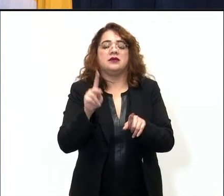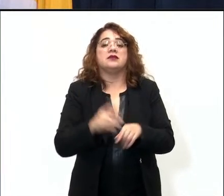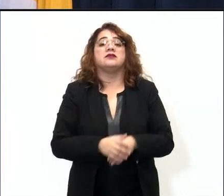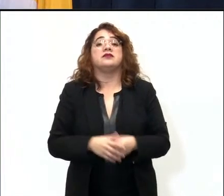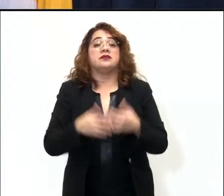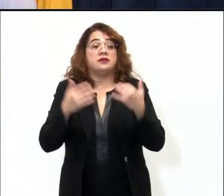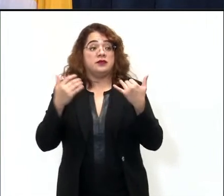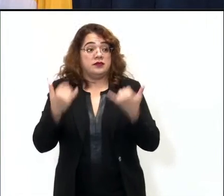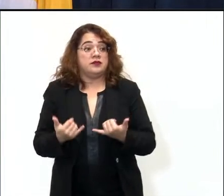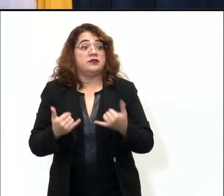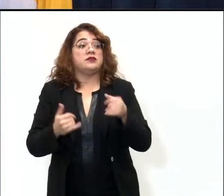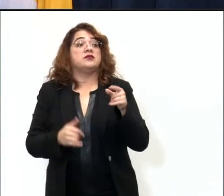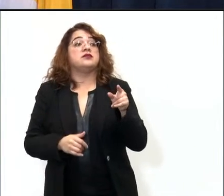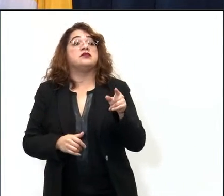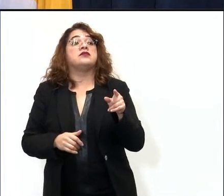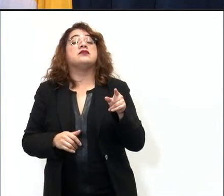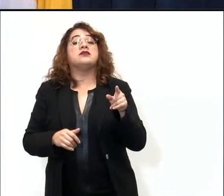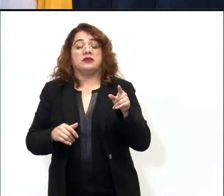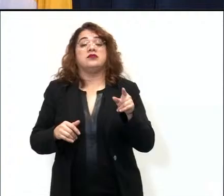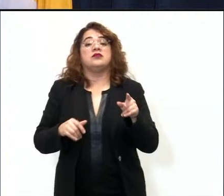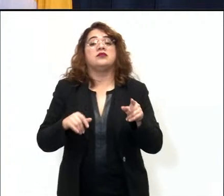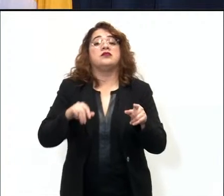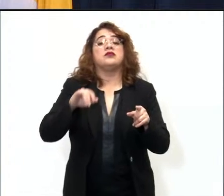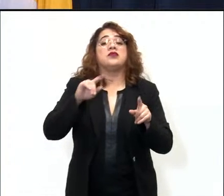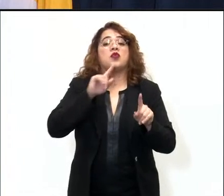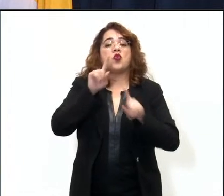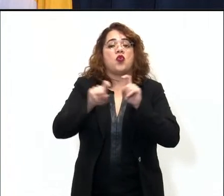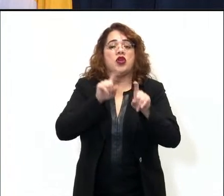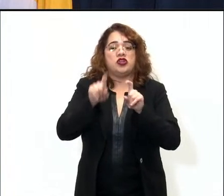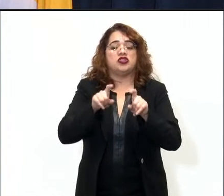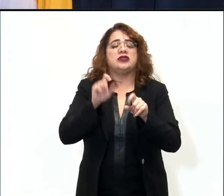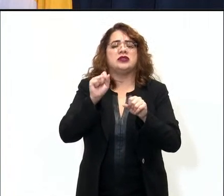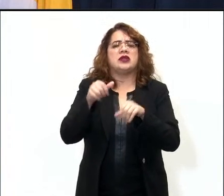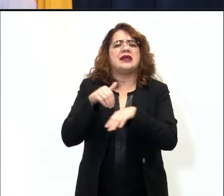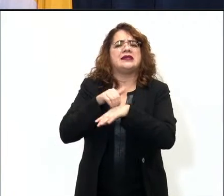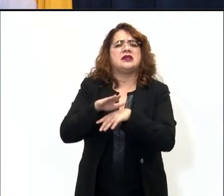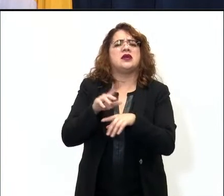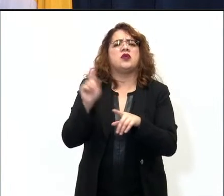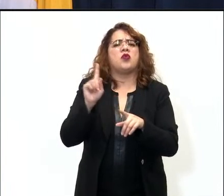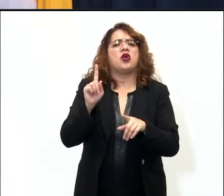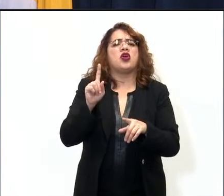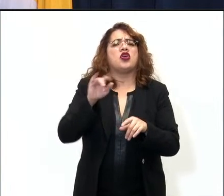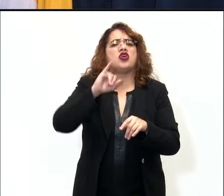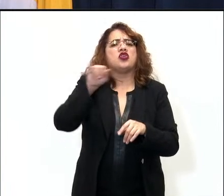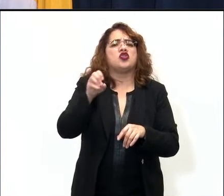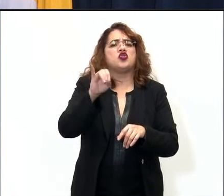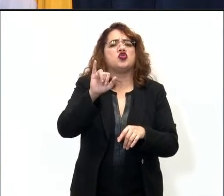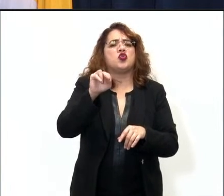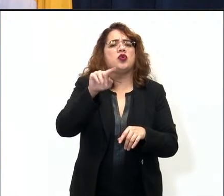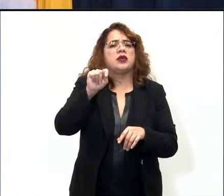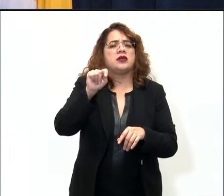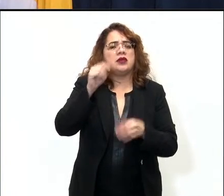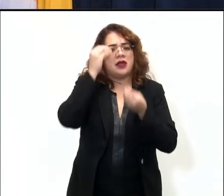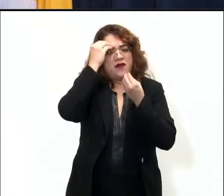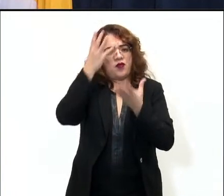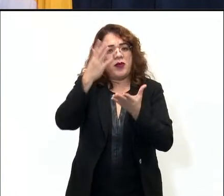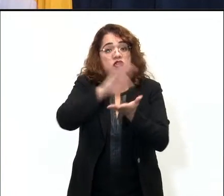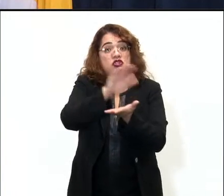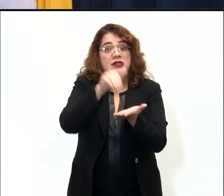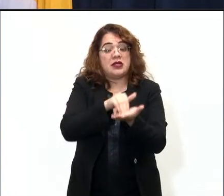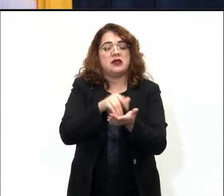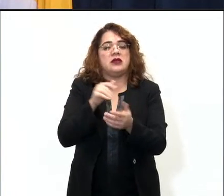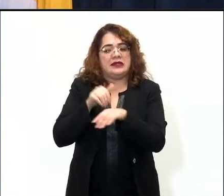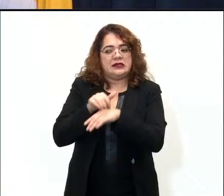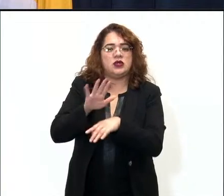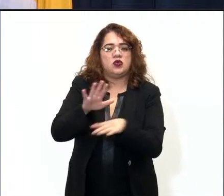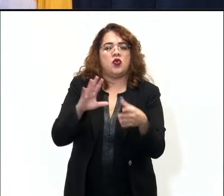Follow-up questions can be taken at the Long Beach Joint Information Center. First question comes from Kelly at the Long Beach Post. Go ahead, Kelly. Hi, this